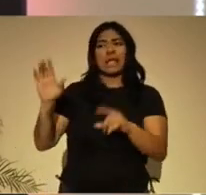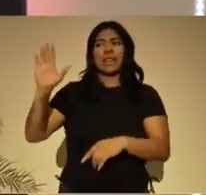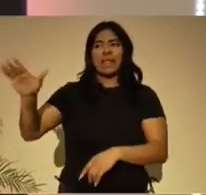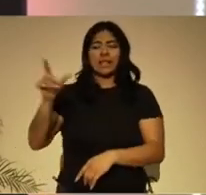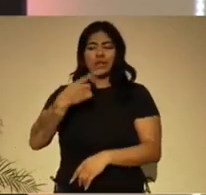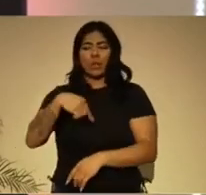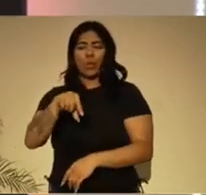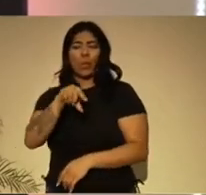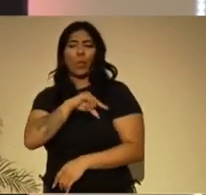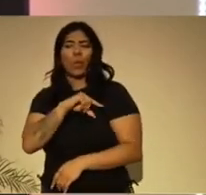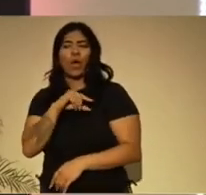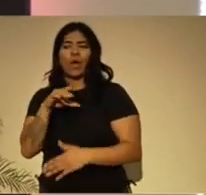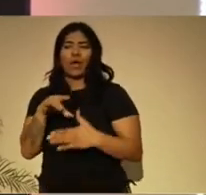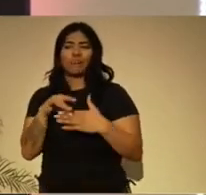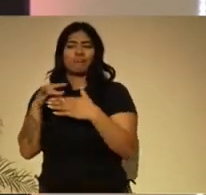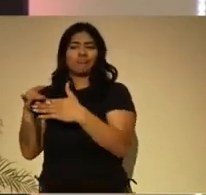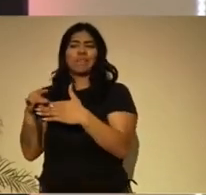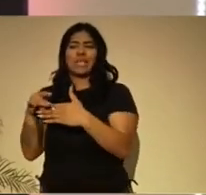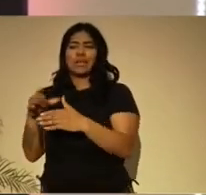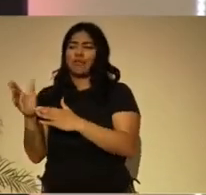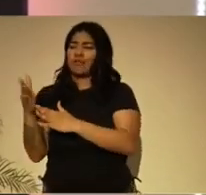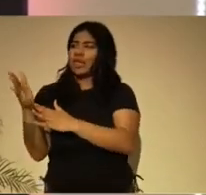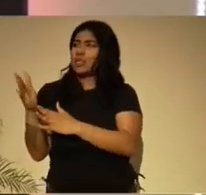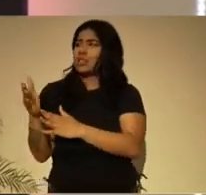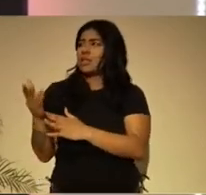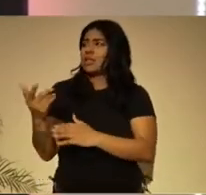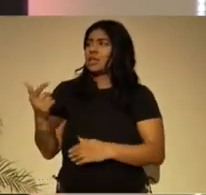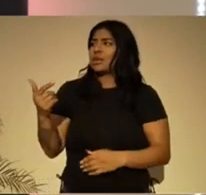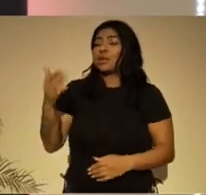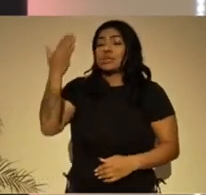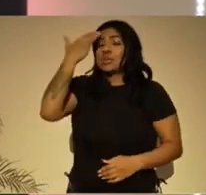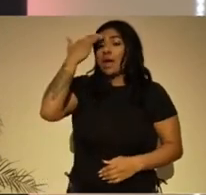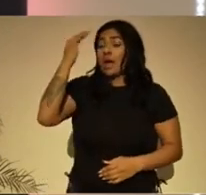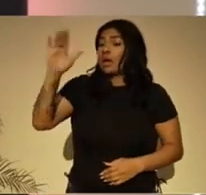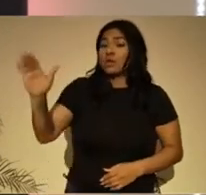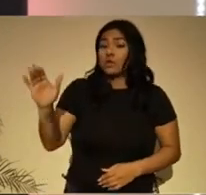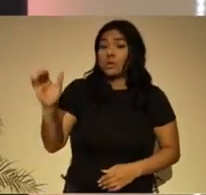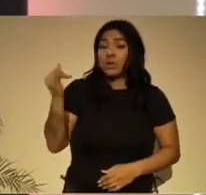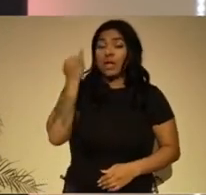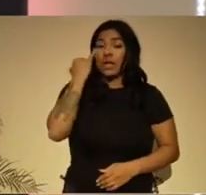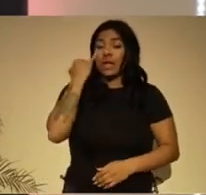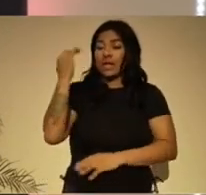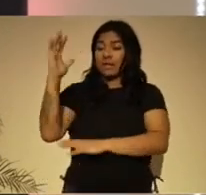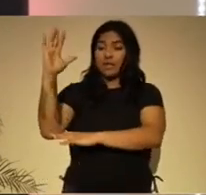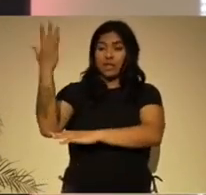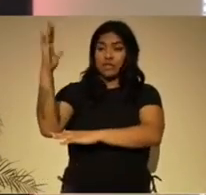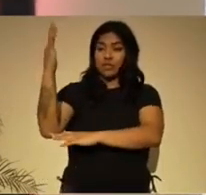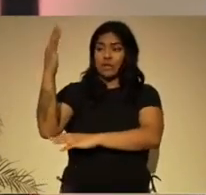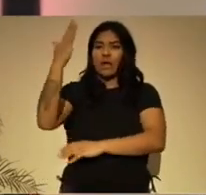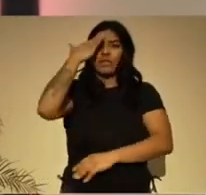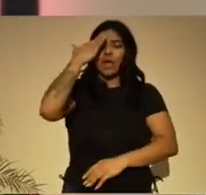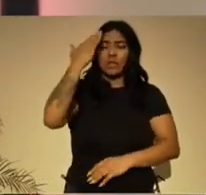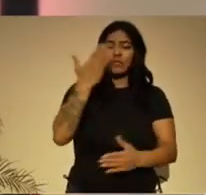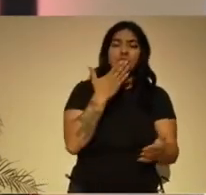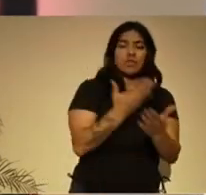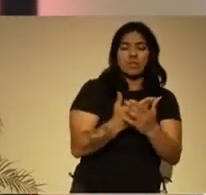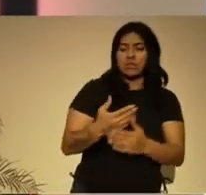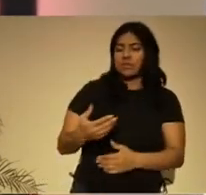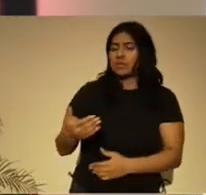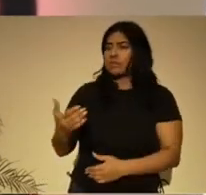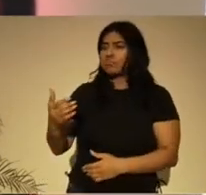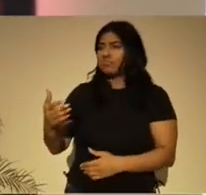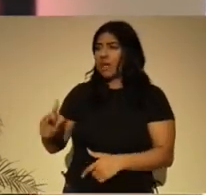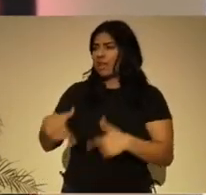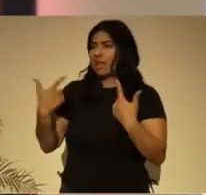that's a higher quality that. So I don't know if the tree of the knowledge of good in life was like, you